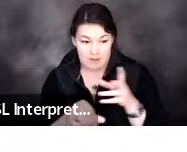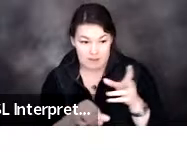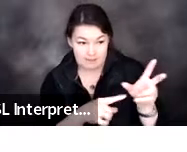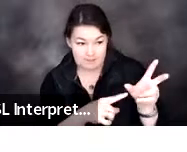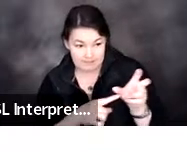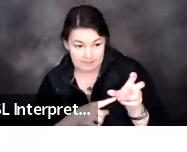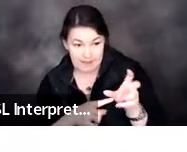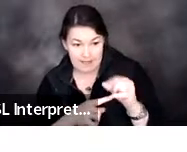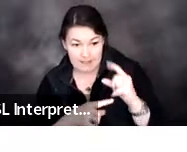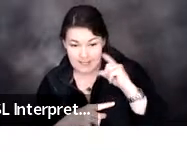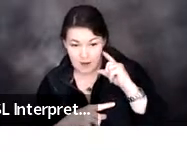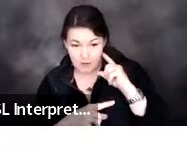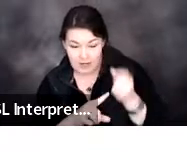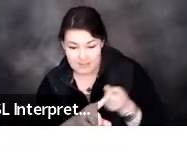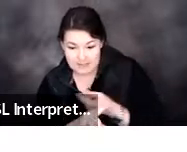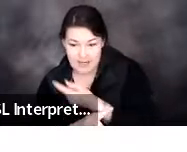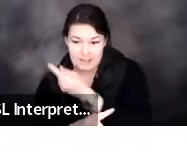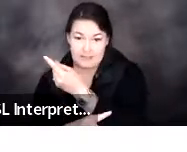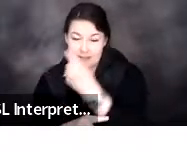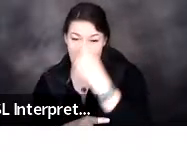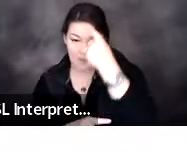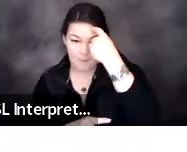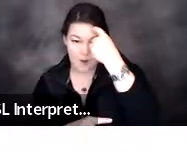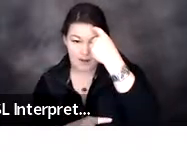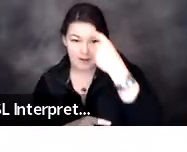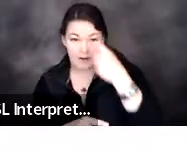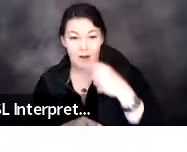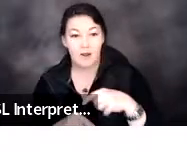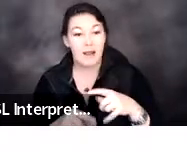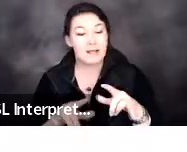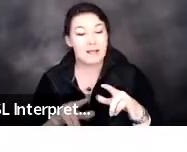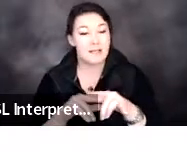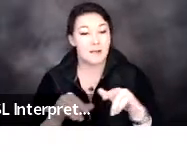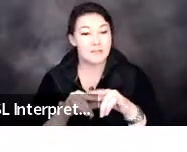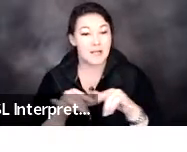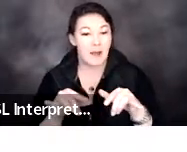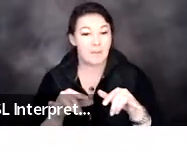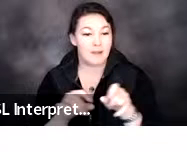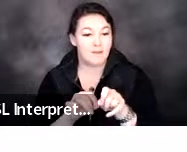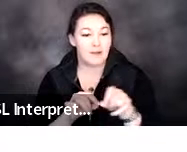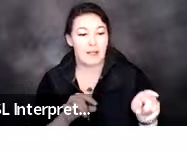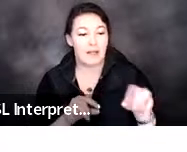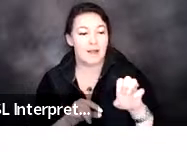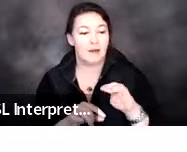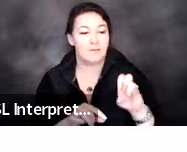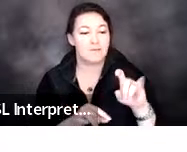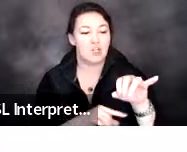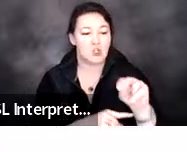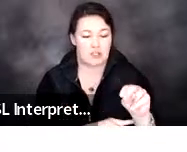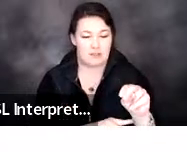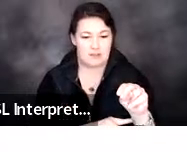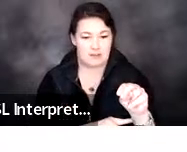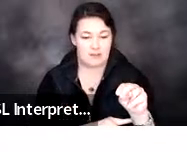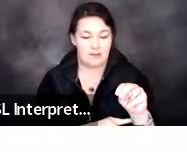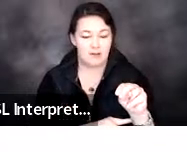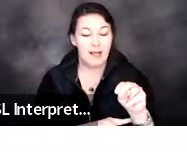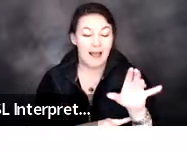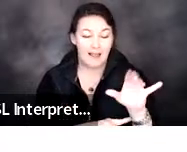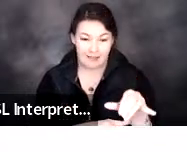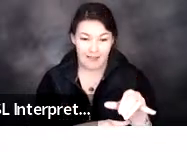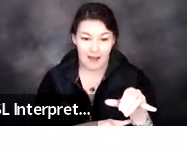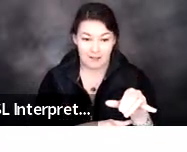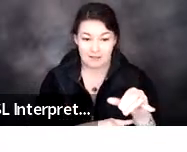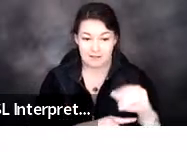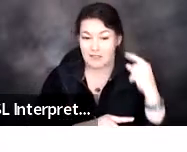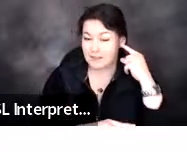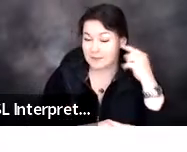the brain, while also producing an acoustic emission. And this emission is analyzed by the screening unit, and